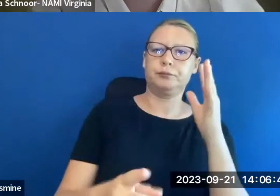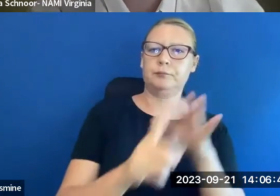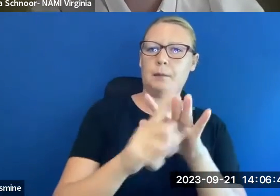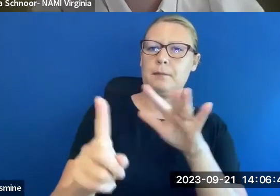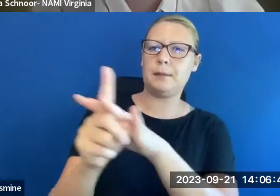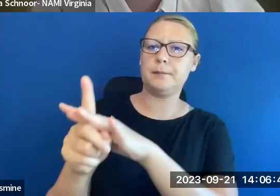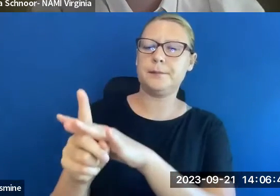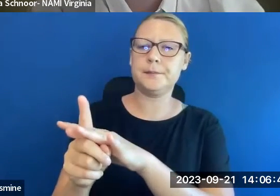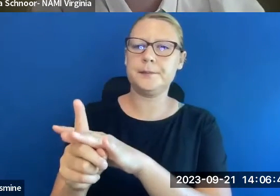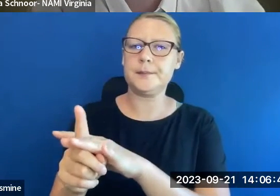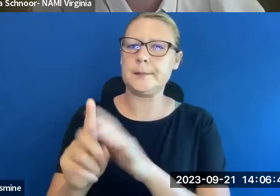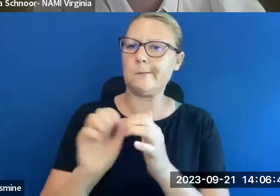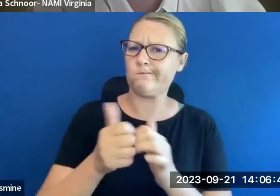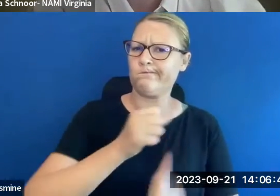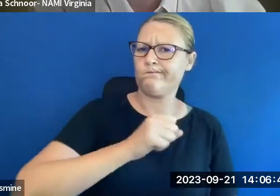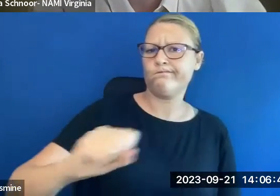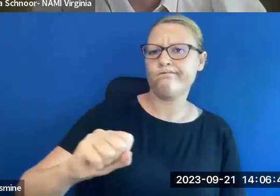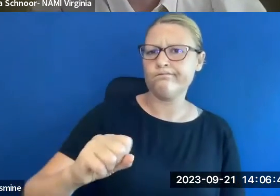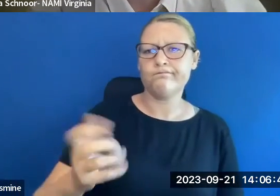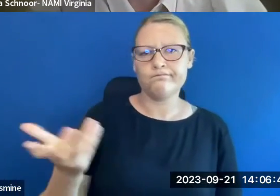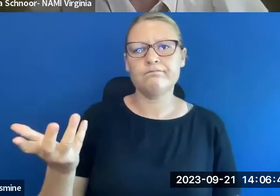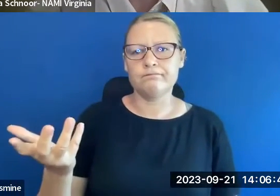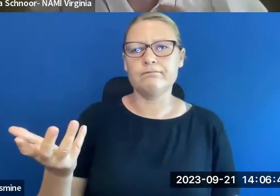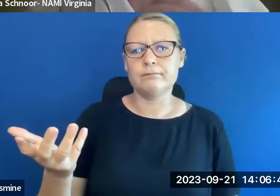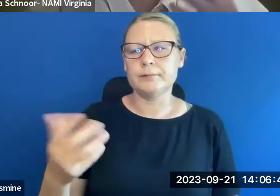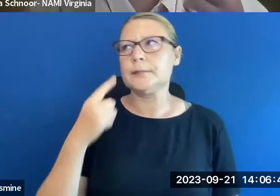can think of are ones involving a very,